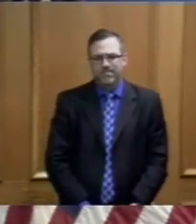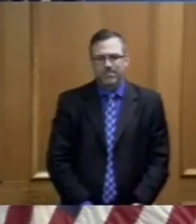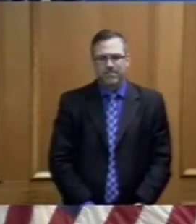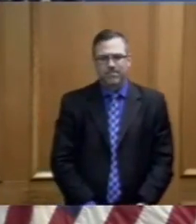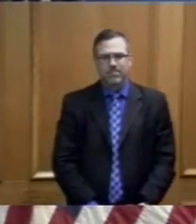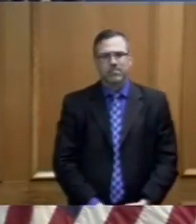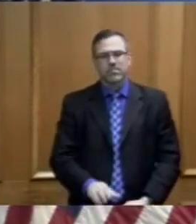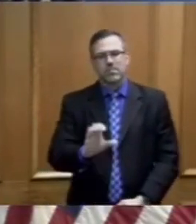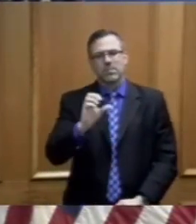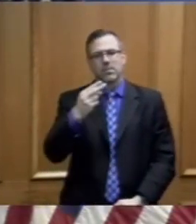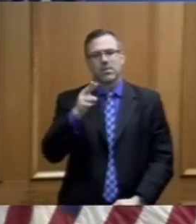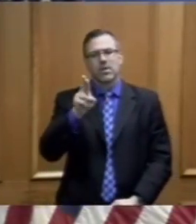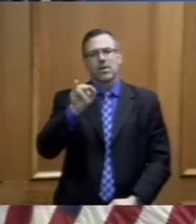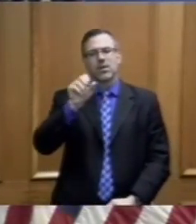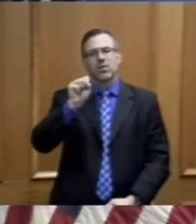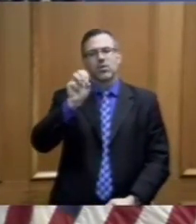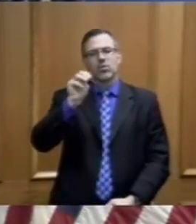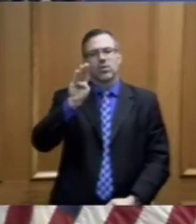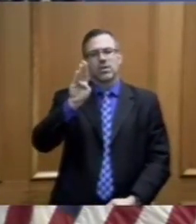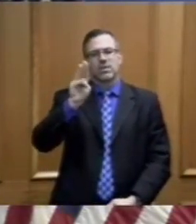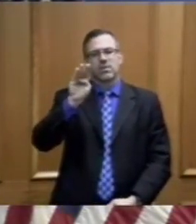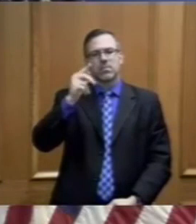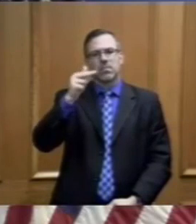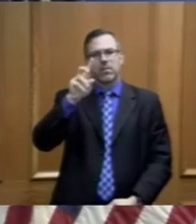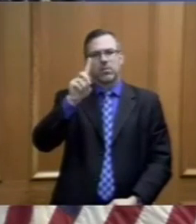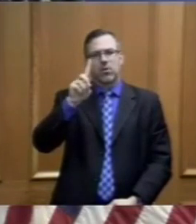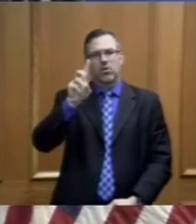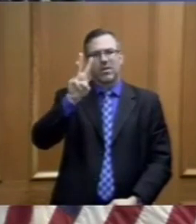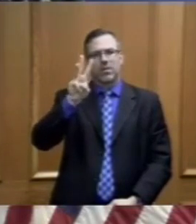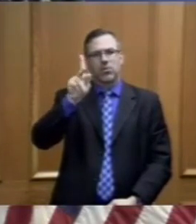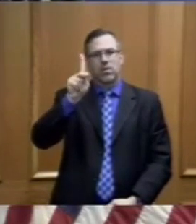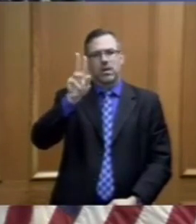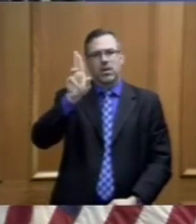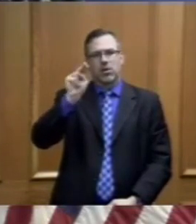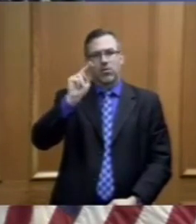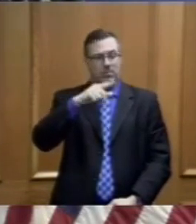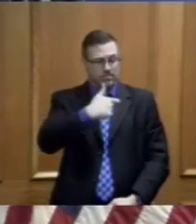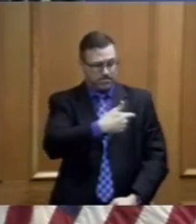Next, we'll go to Chris Bungard with WKRN. Chris, your line is open.